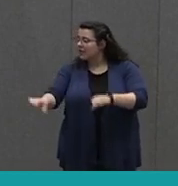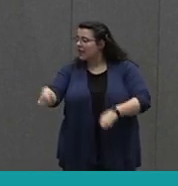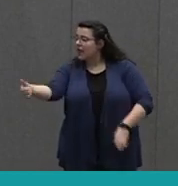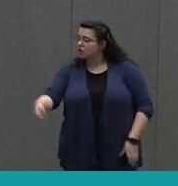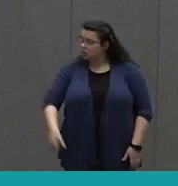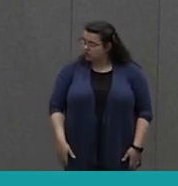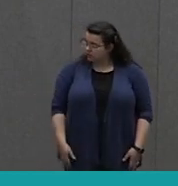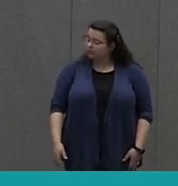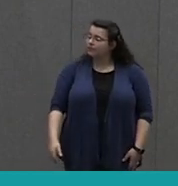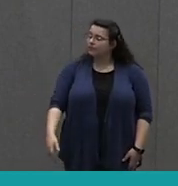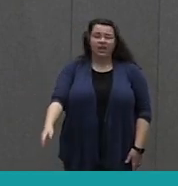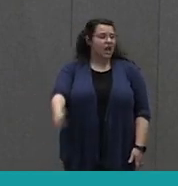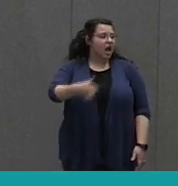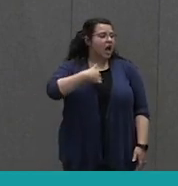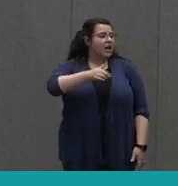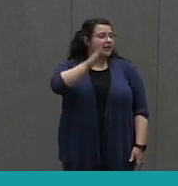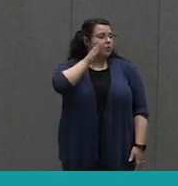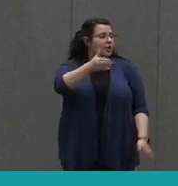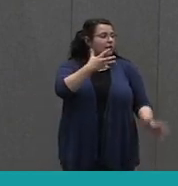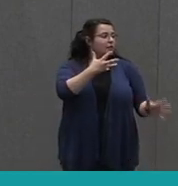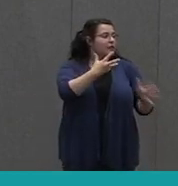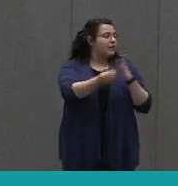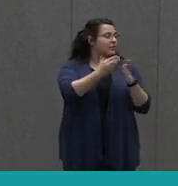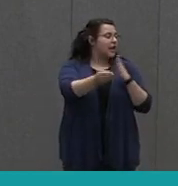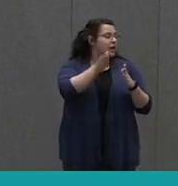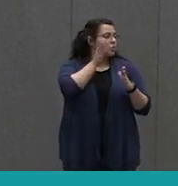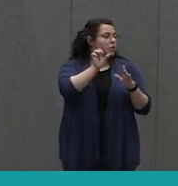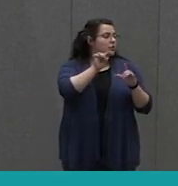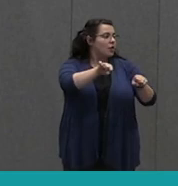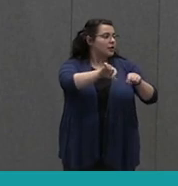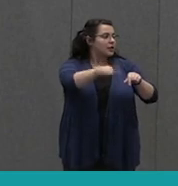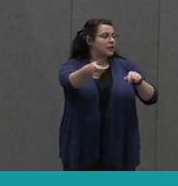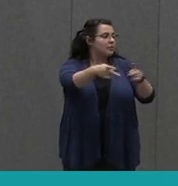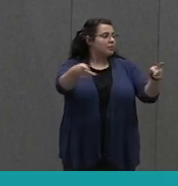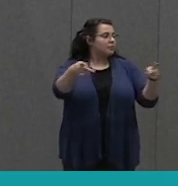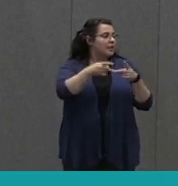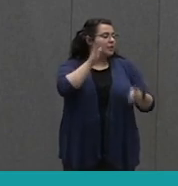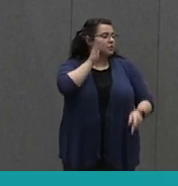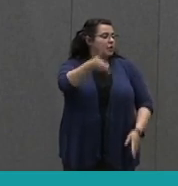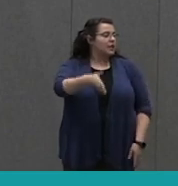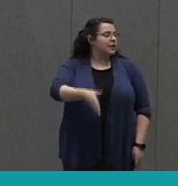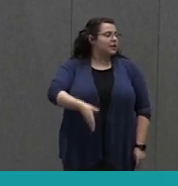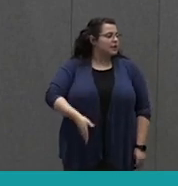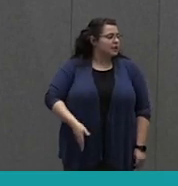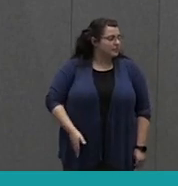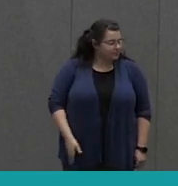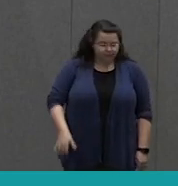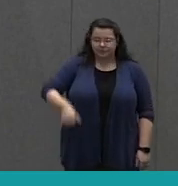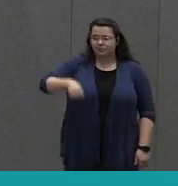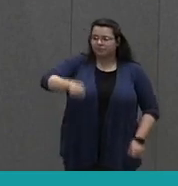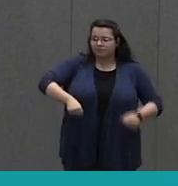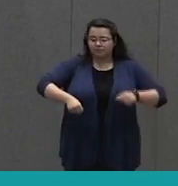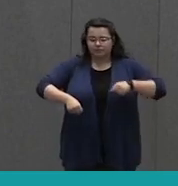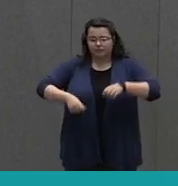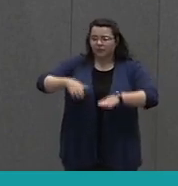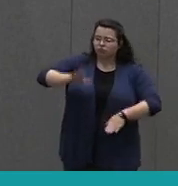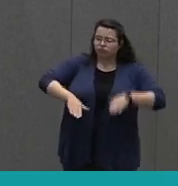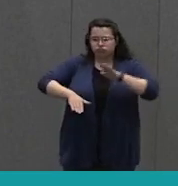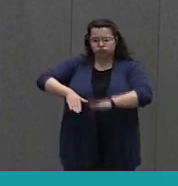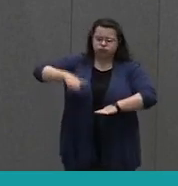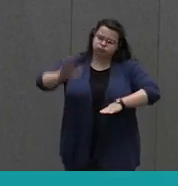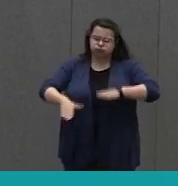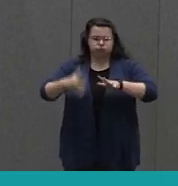Yeah. If you're going to be rude, said Stripe very calmly, perhaps you should go